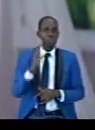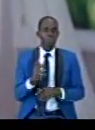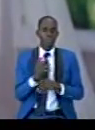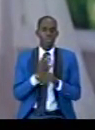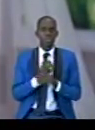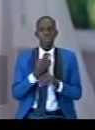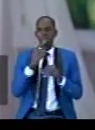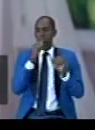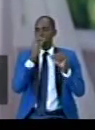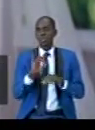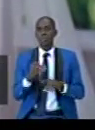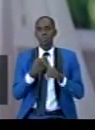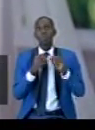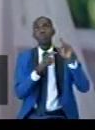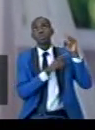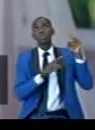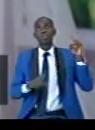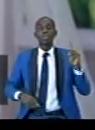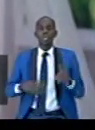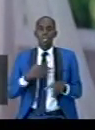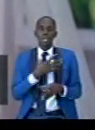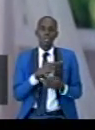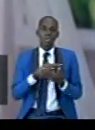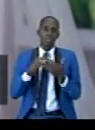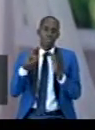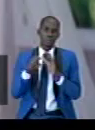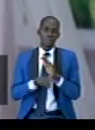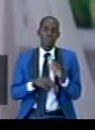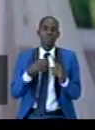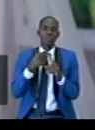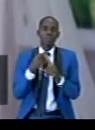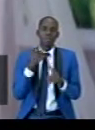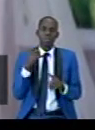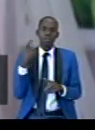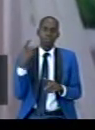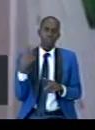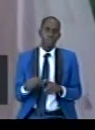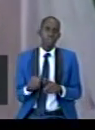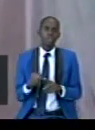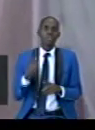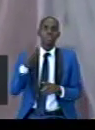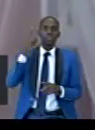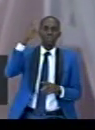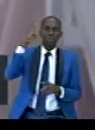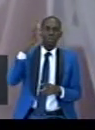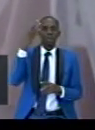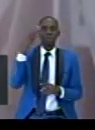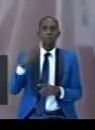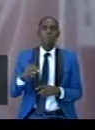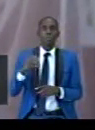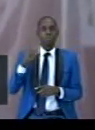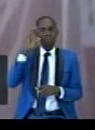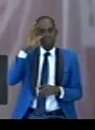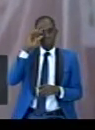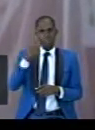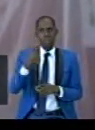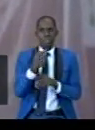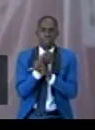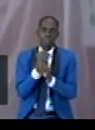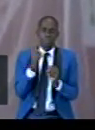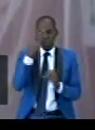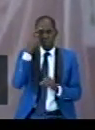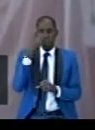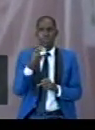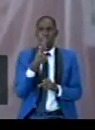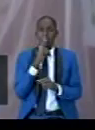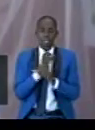blessing from the Lord and righteousness from the God of his salvation. It's because we are saved